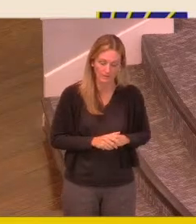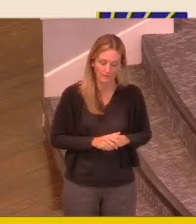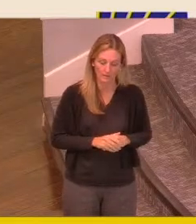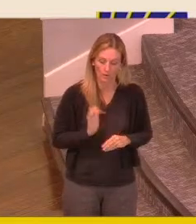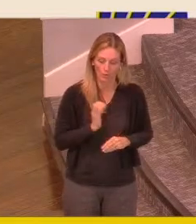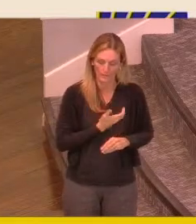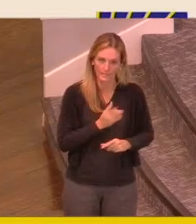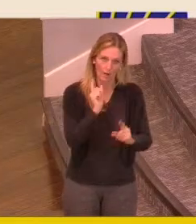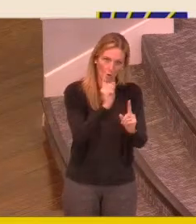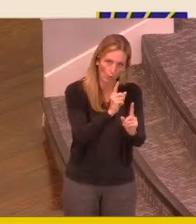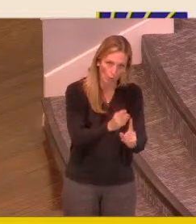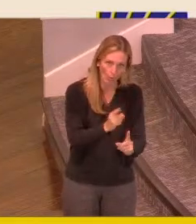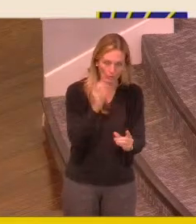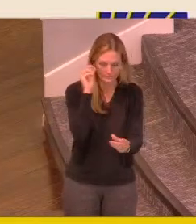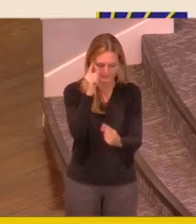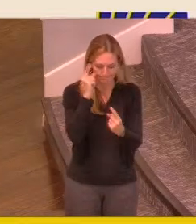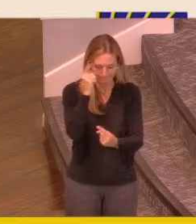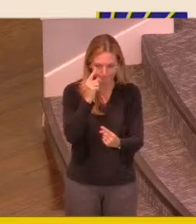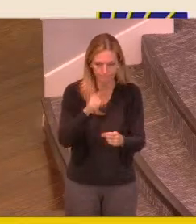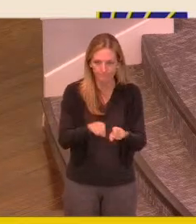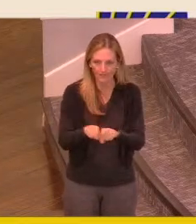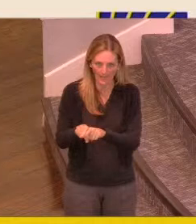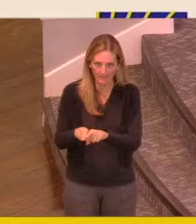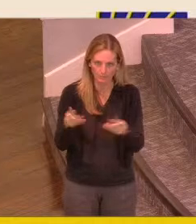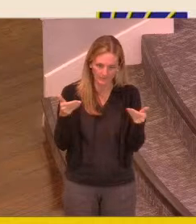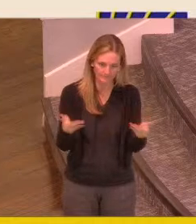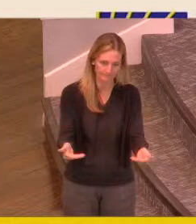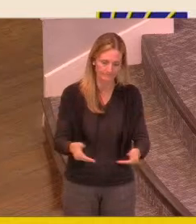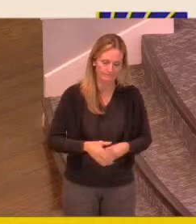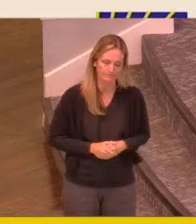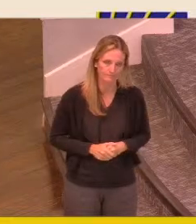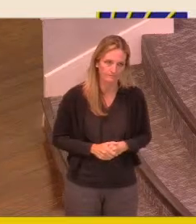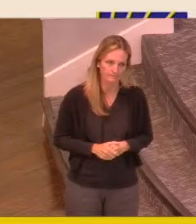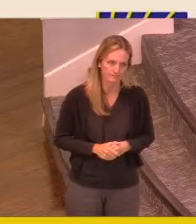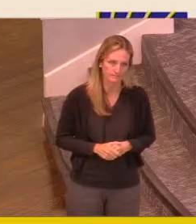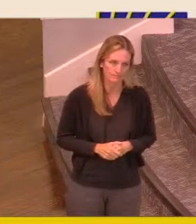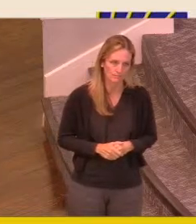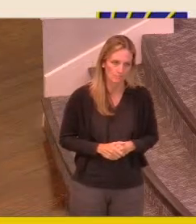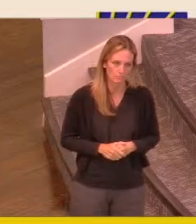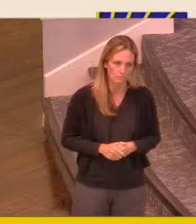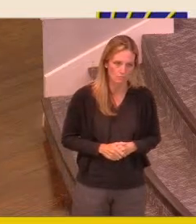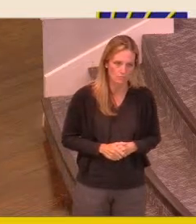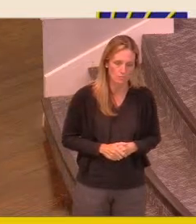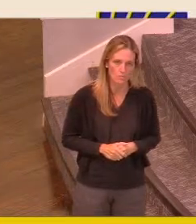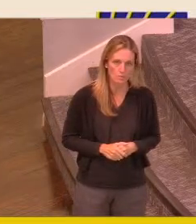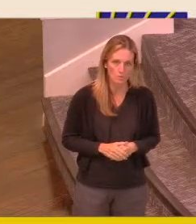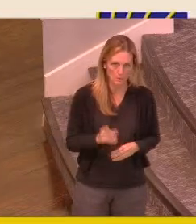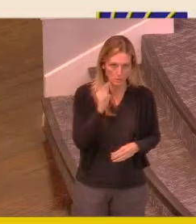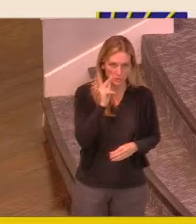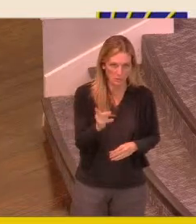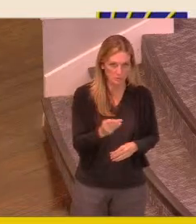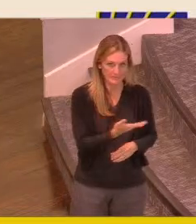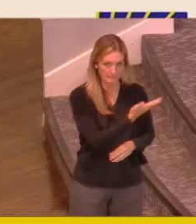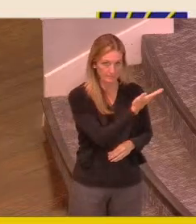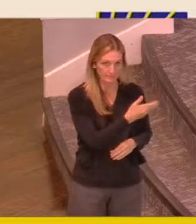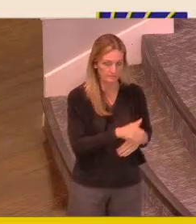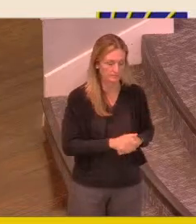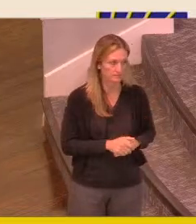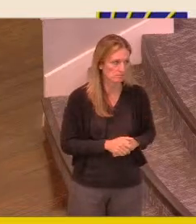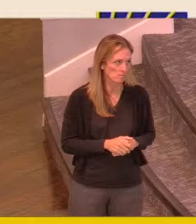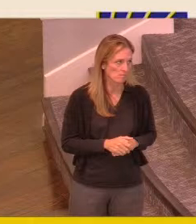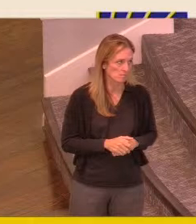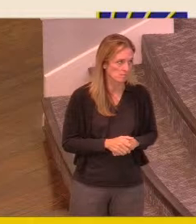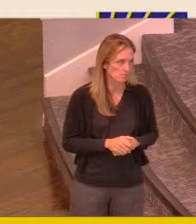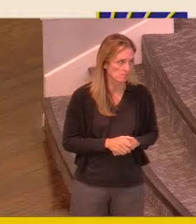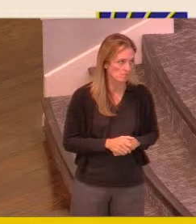and considerations as we progress through this project. So you can see some of those listed here. Obviously, one of